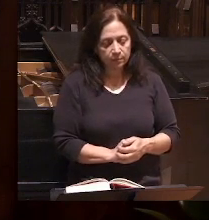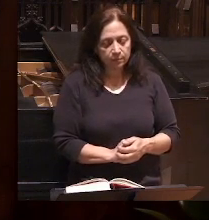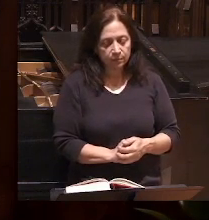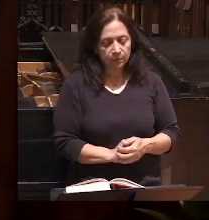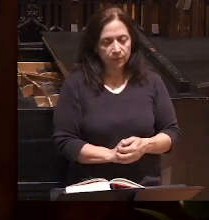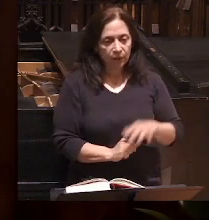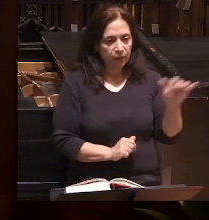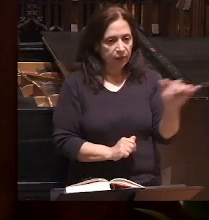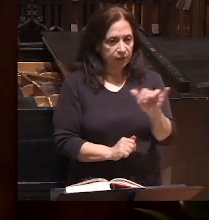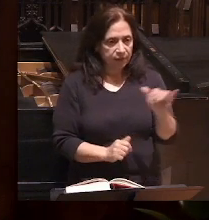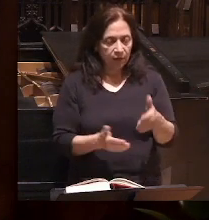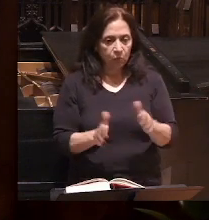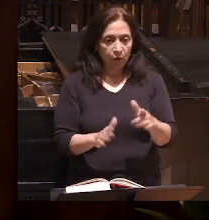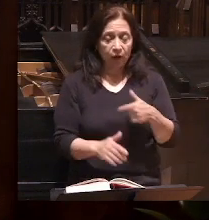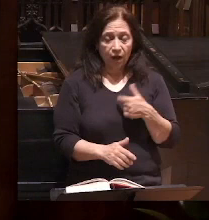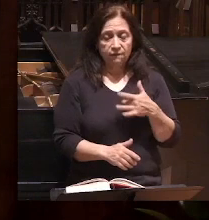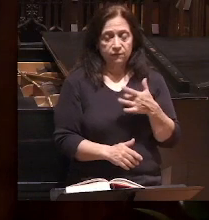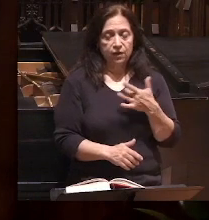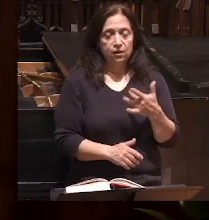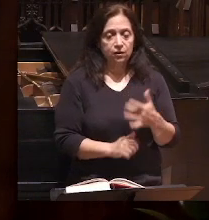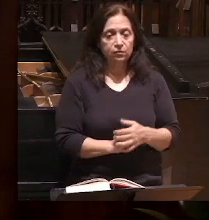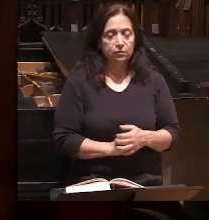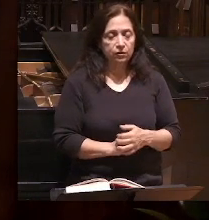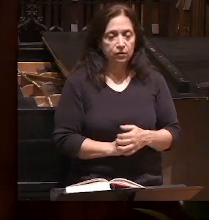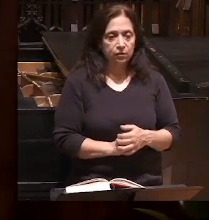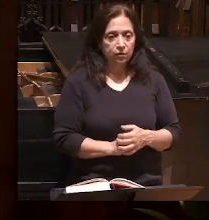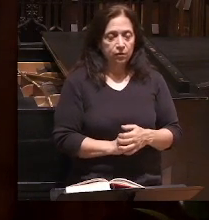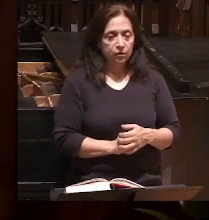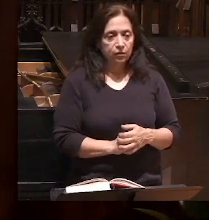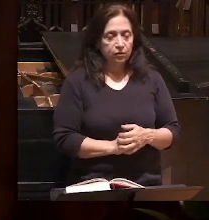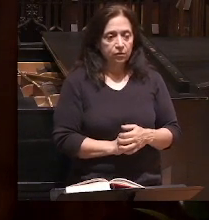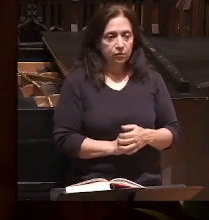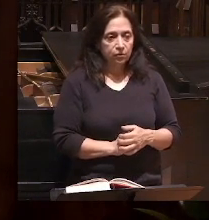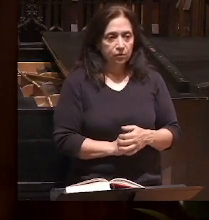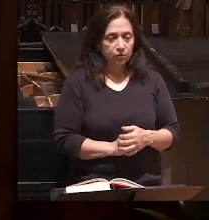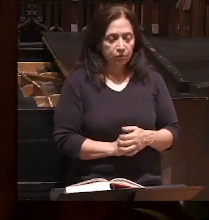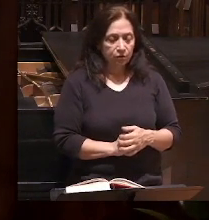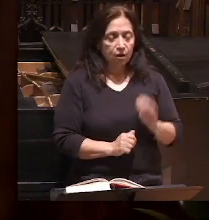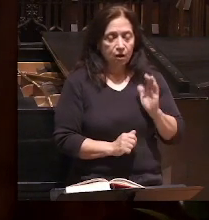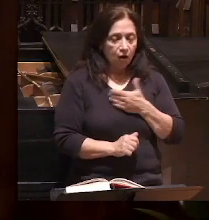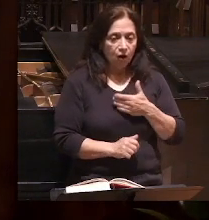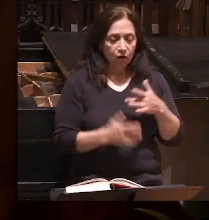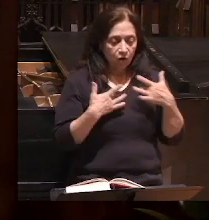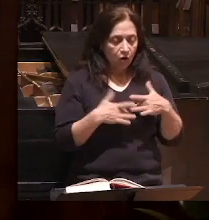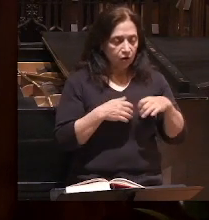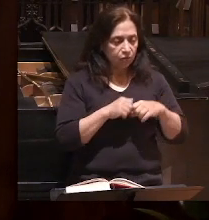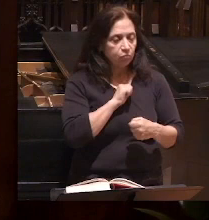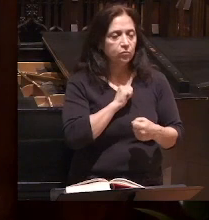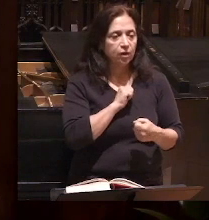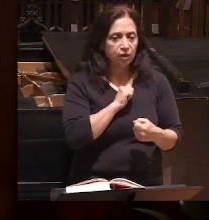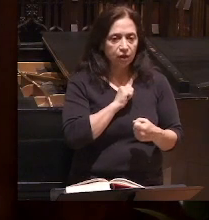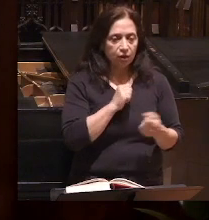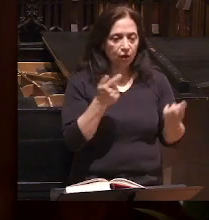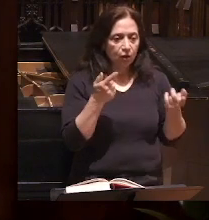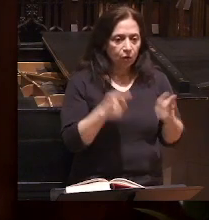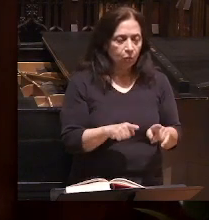In the same way, I believe that in the breaking open of our own hearts, when